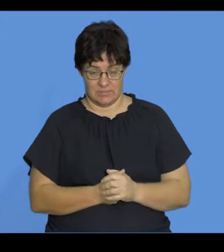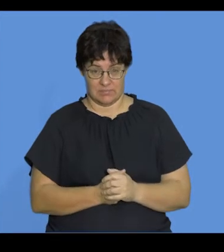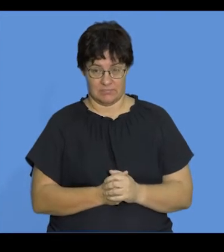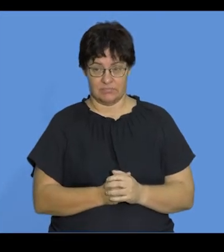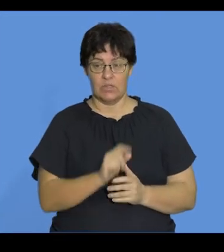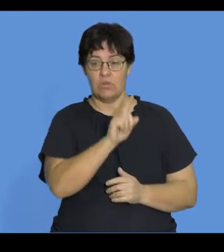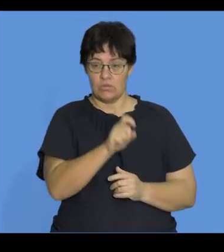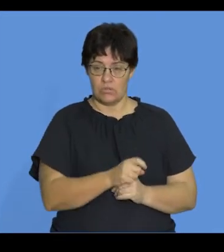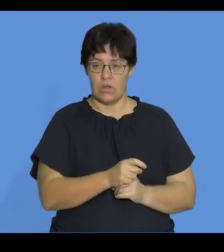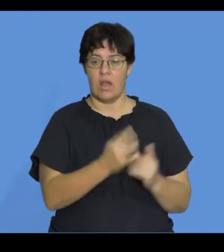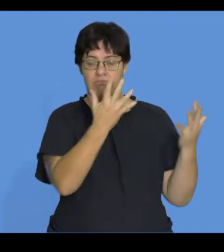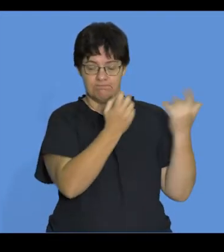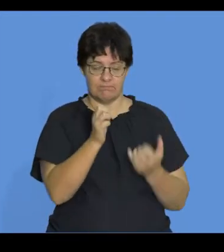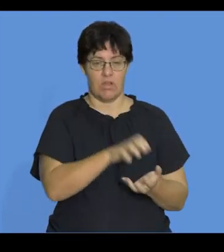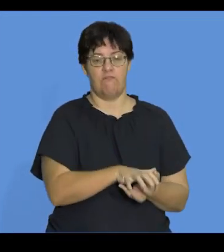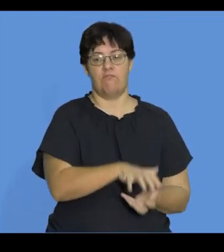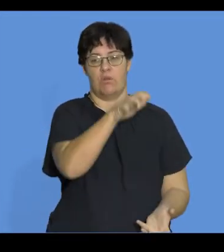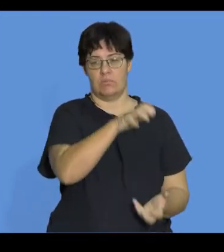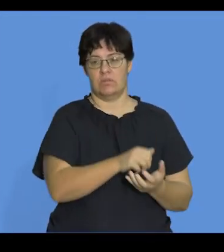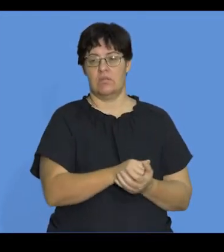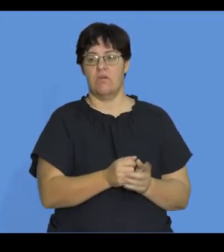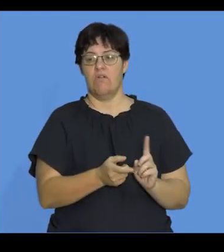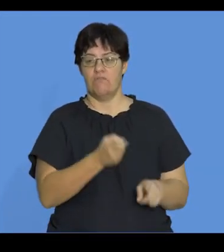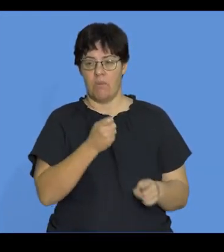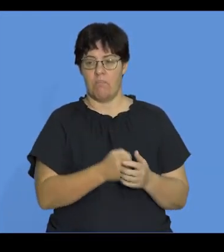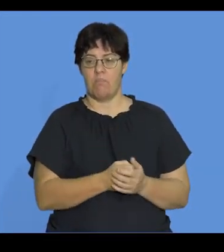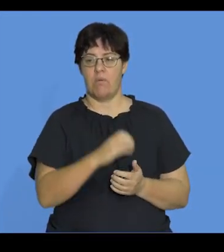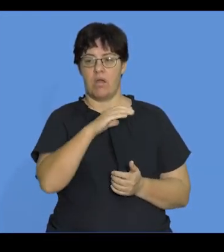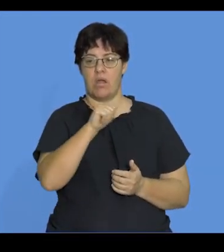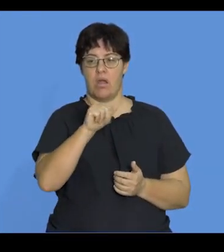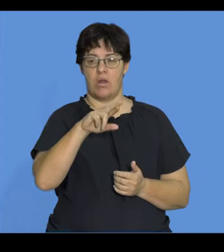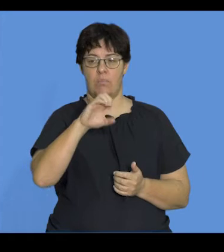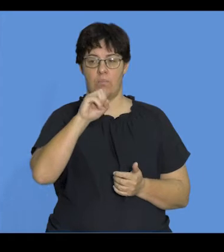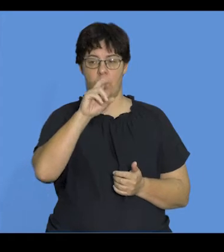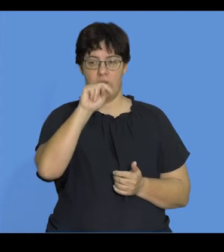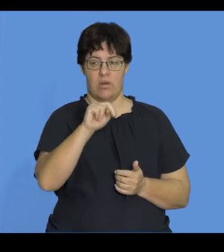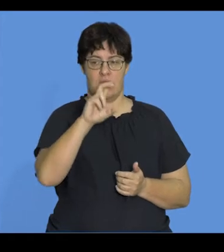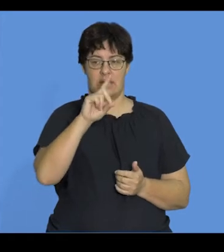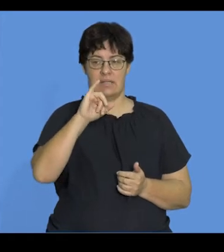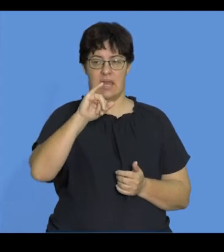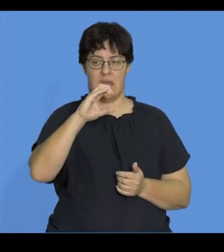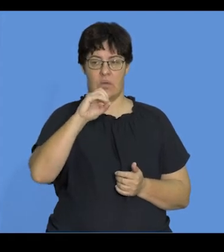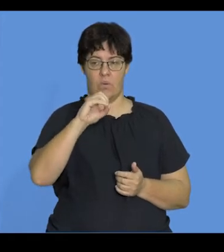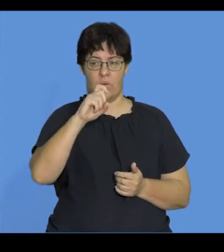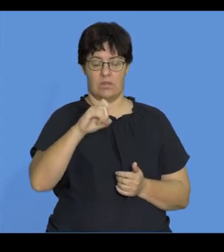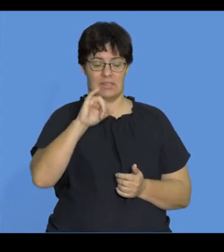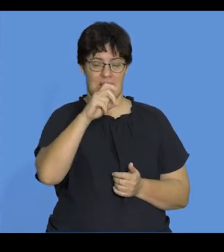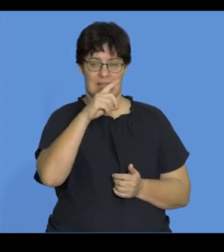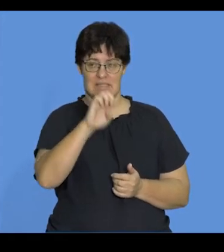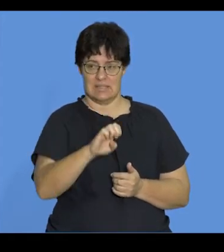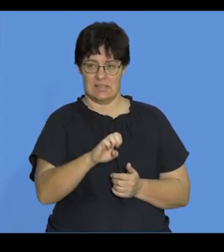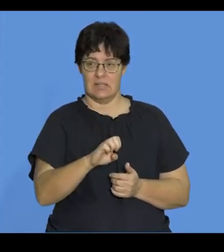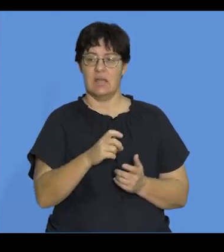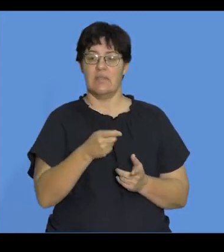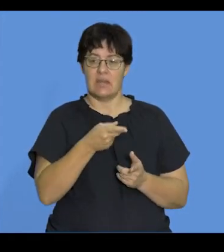says, calculate the volume of carbon dioxide, right? That will be produced at STP. What does